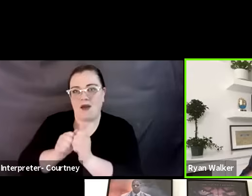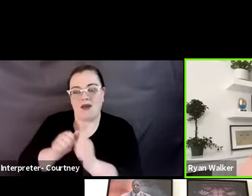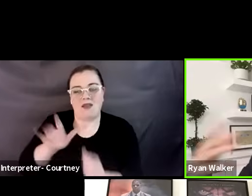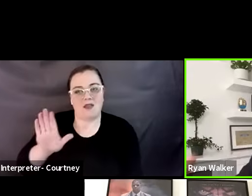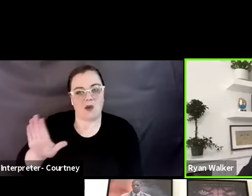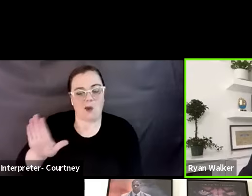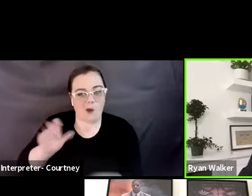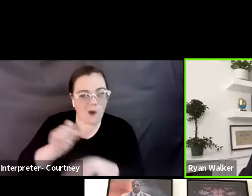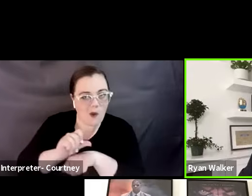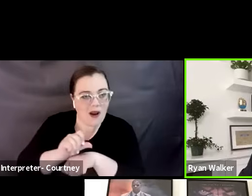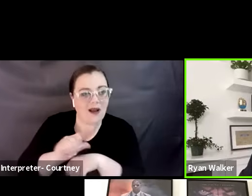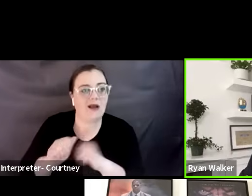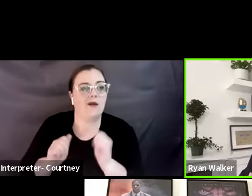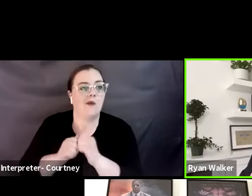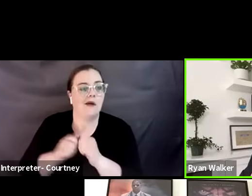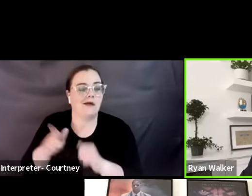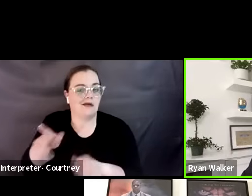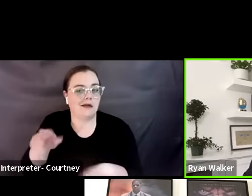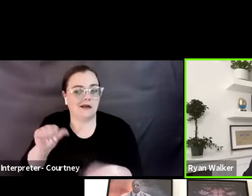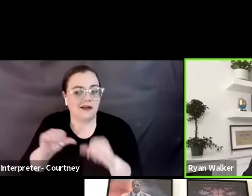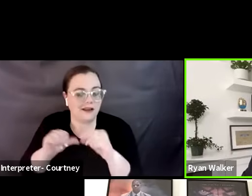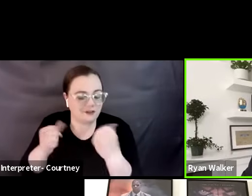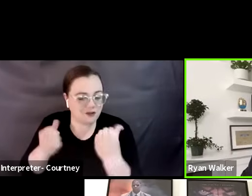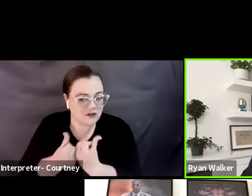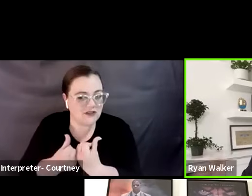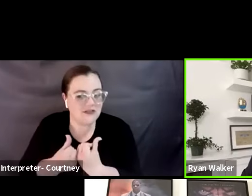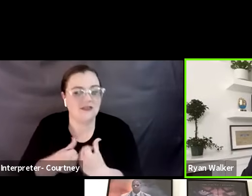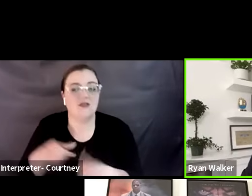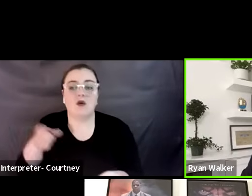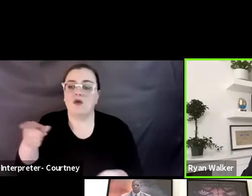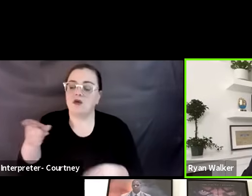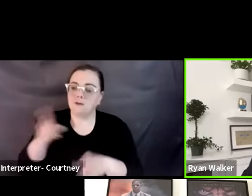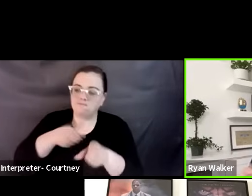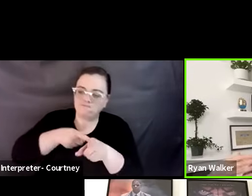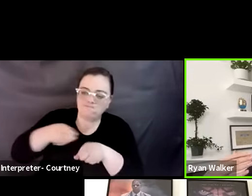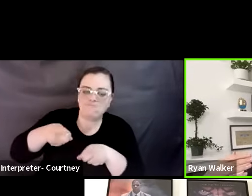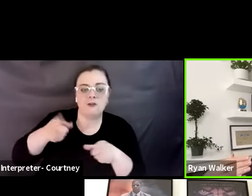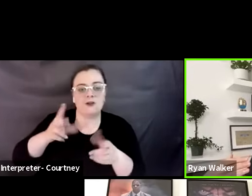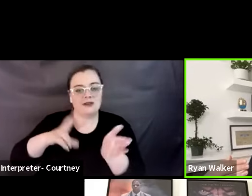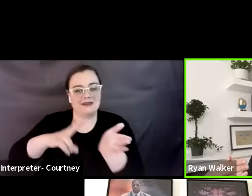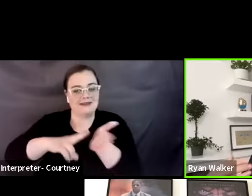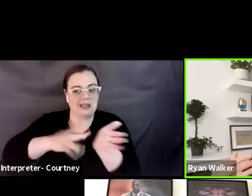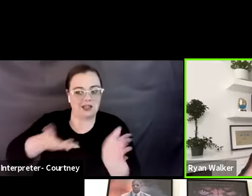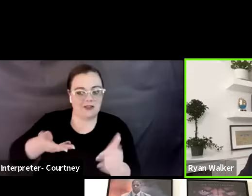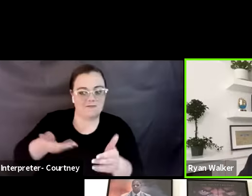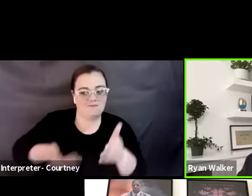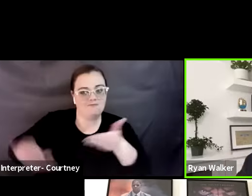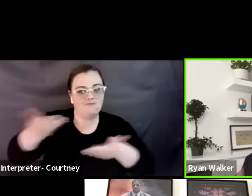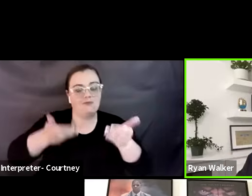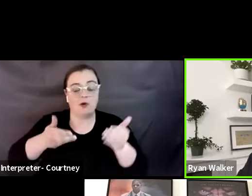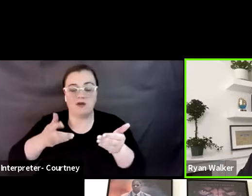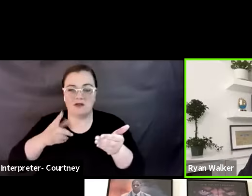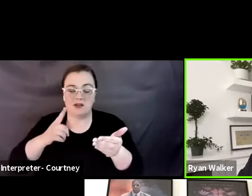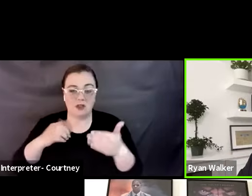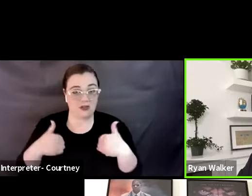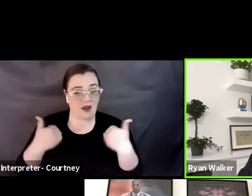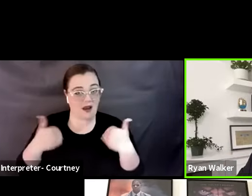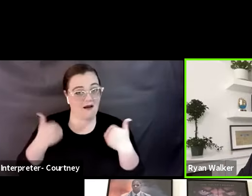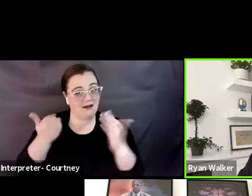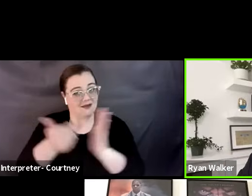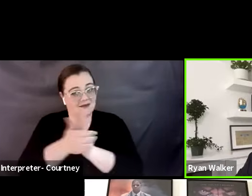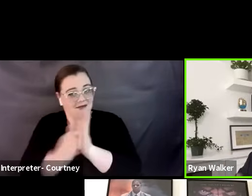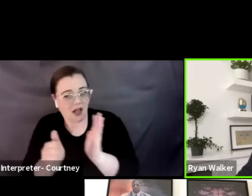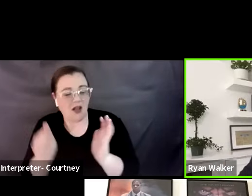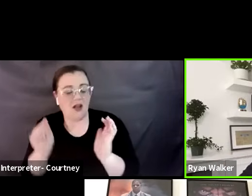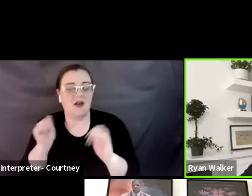working in this new influencer world and signing, young talent that have large audiences, or someone coming from TikTok for the first time